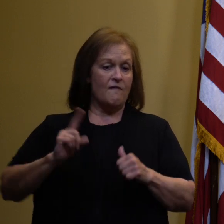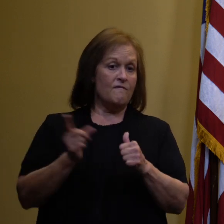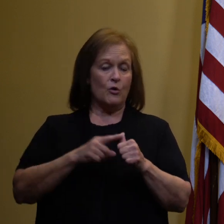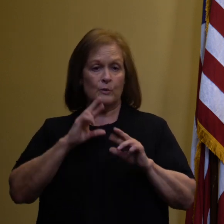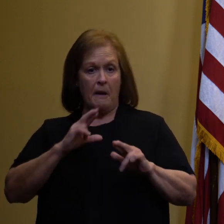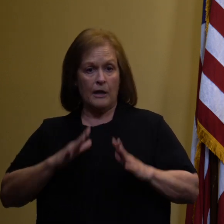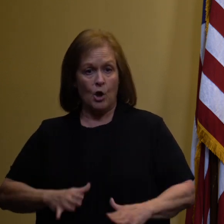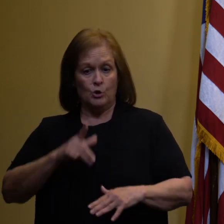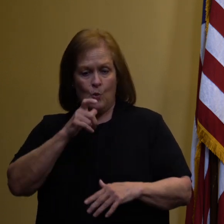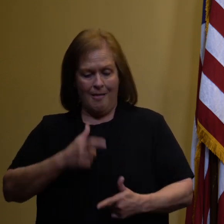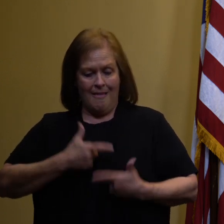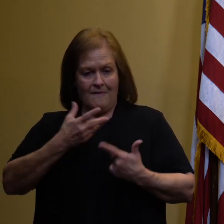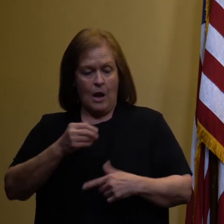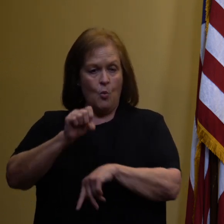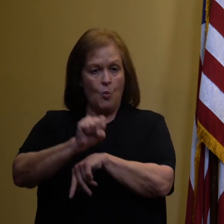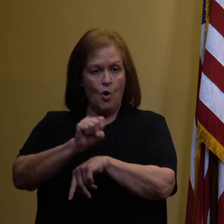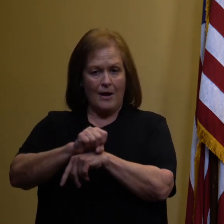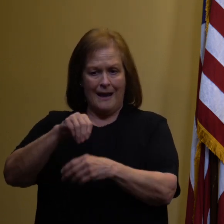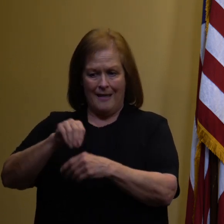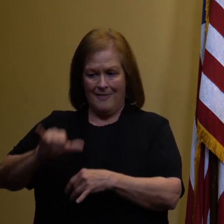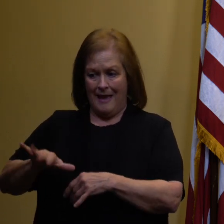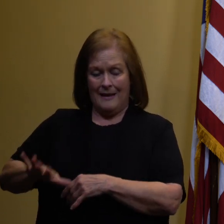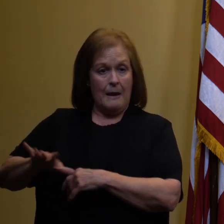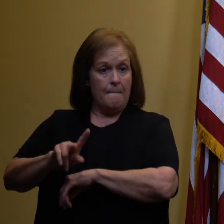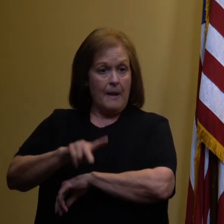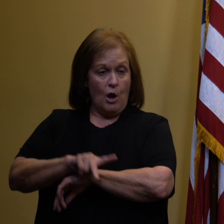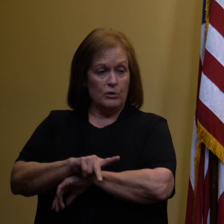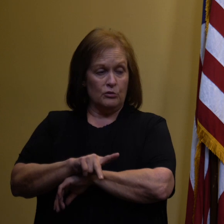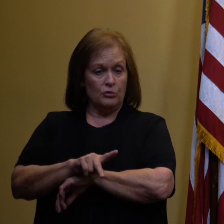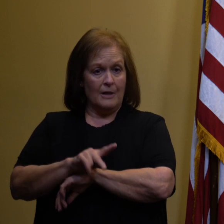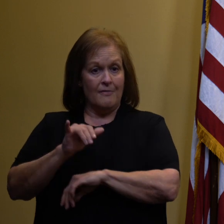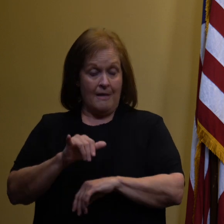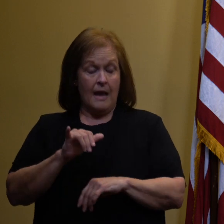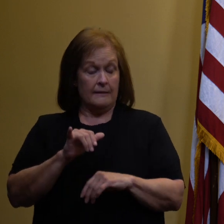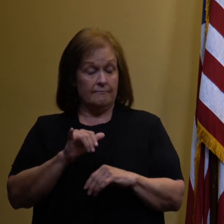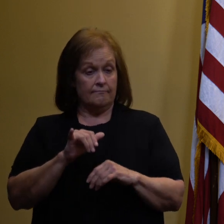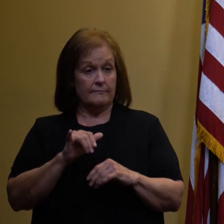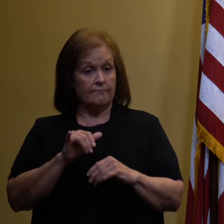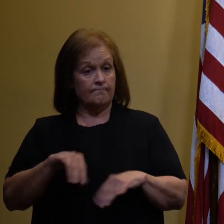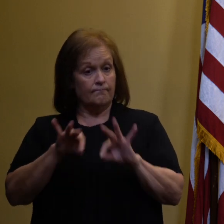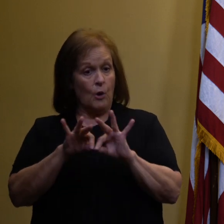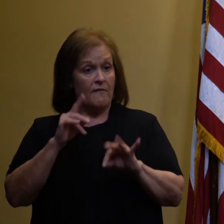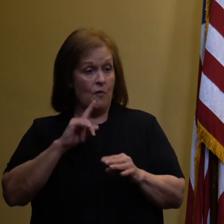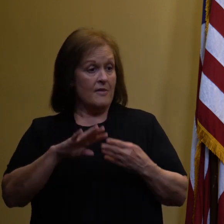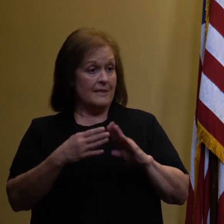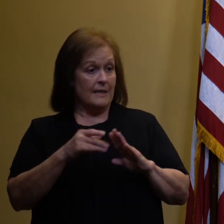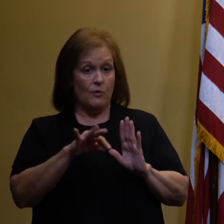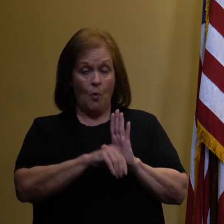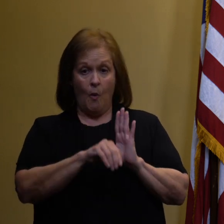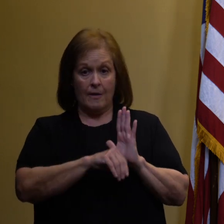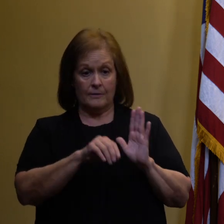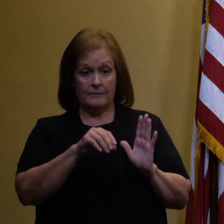responders who live and work in their parish. Clearly, this speaks volumes to the city of New Orleans and Orleans